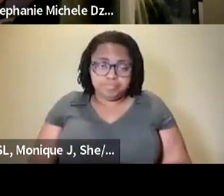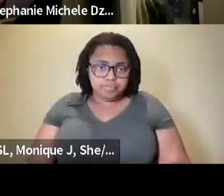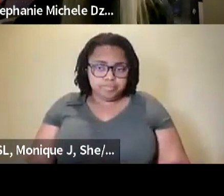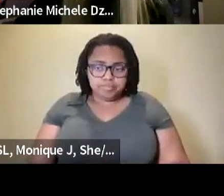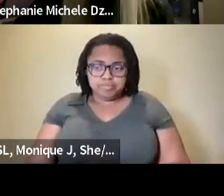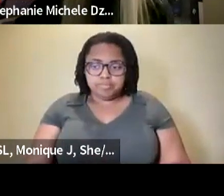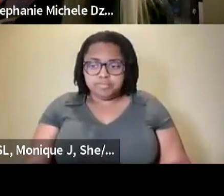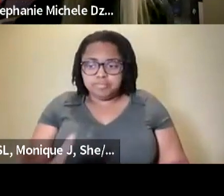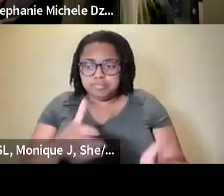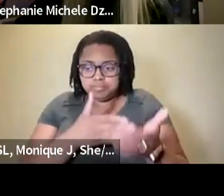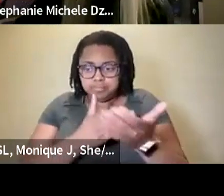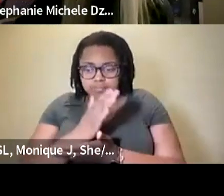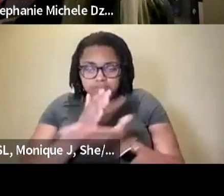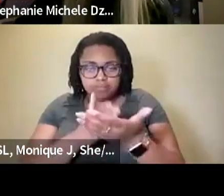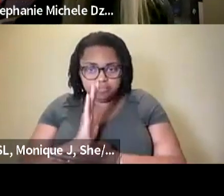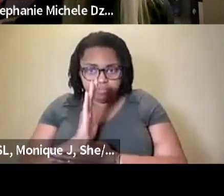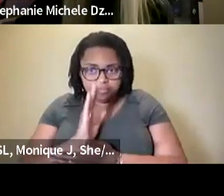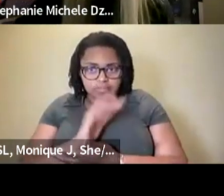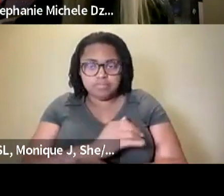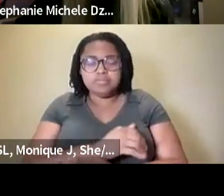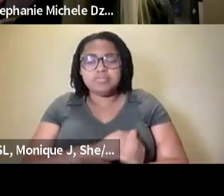All right.